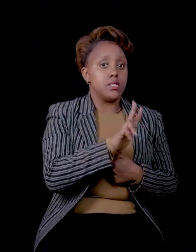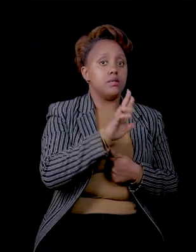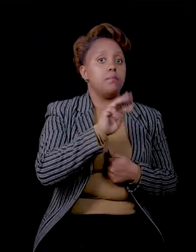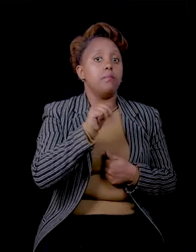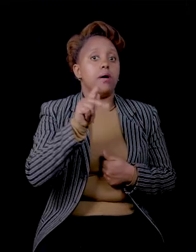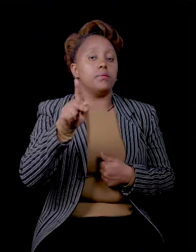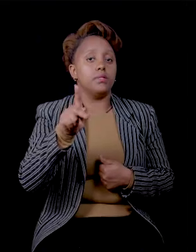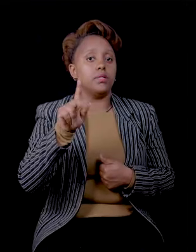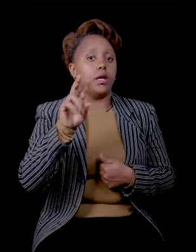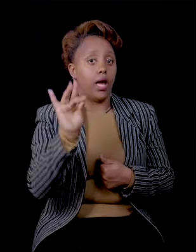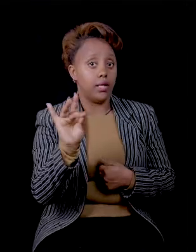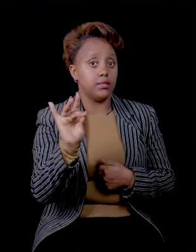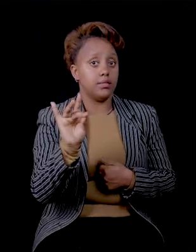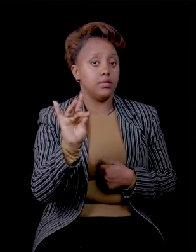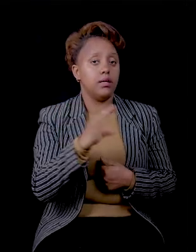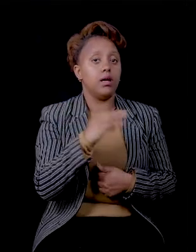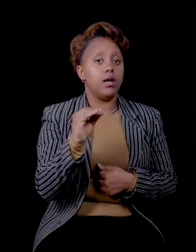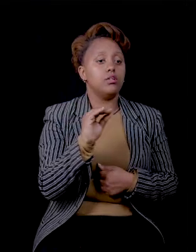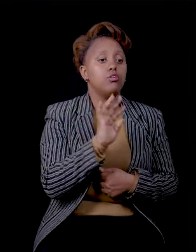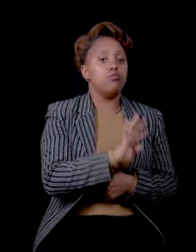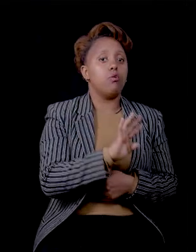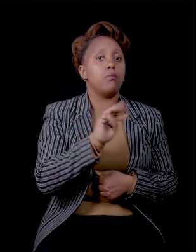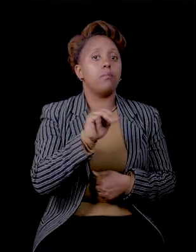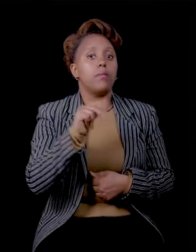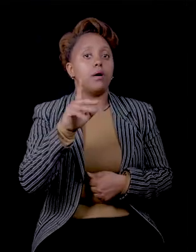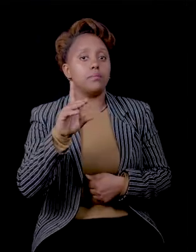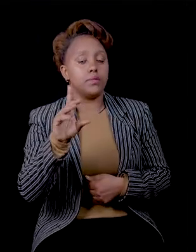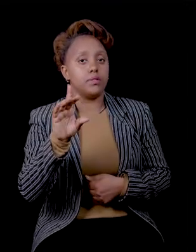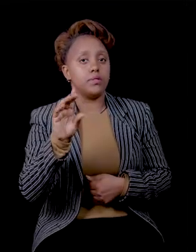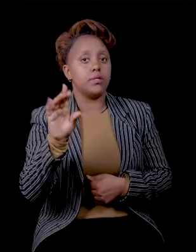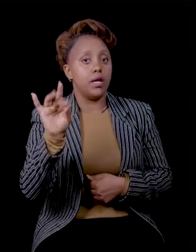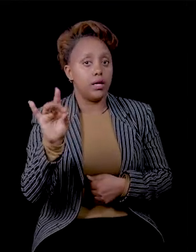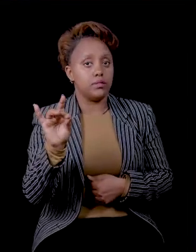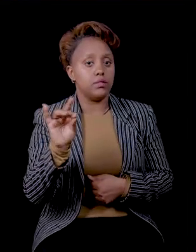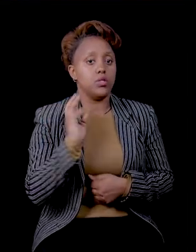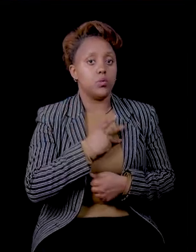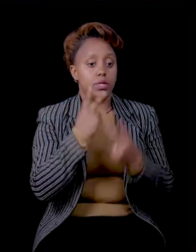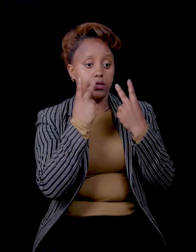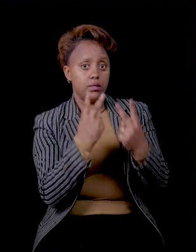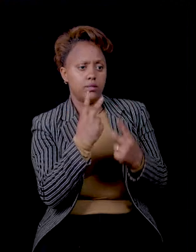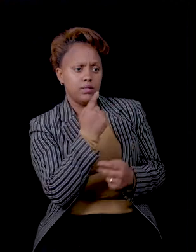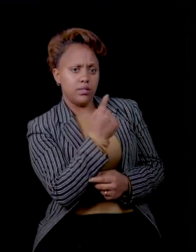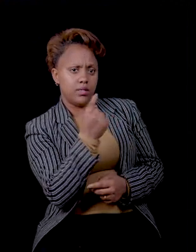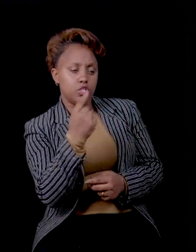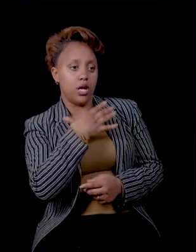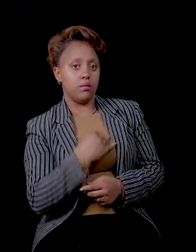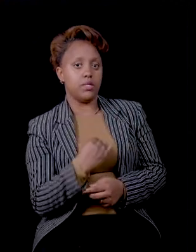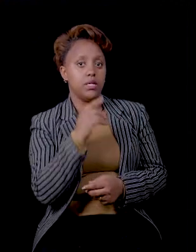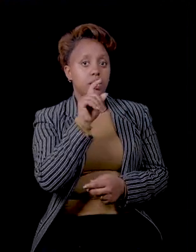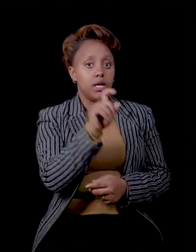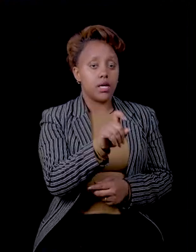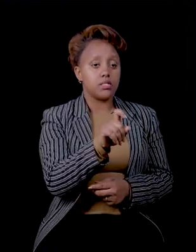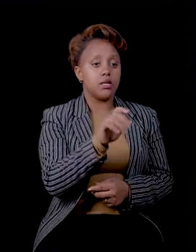mapped into 8, and 4 is mapped into 8. We see each element of